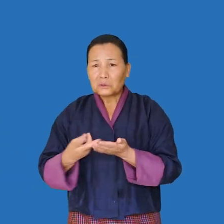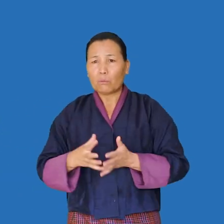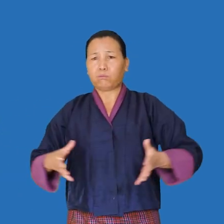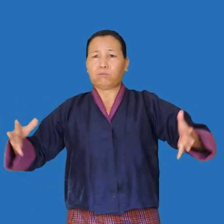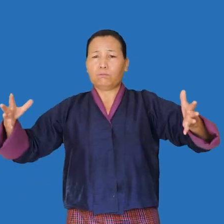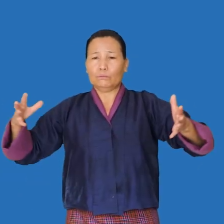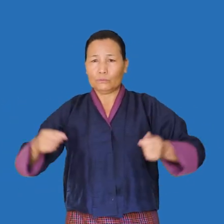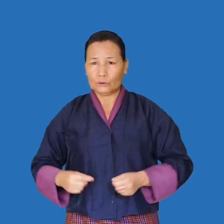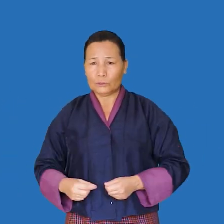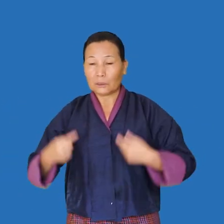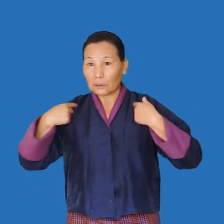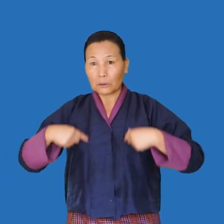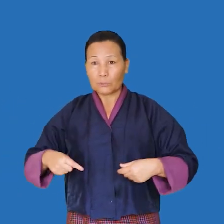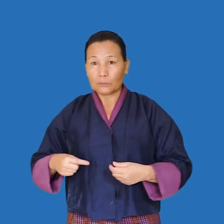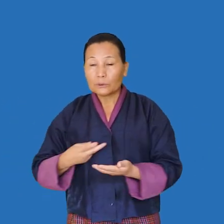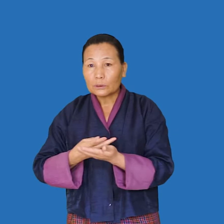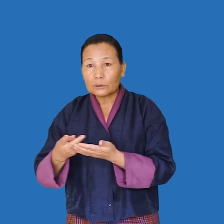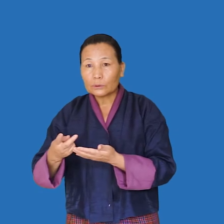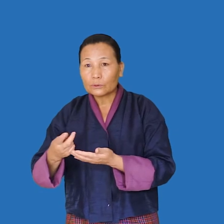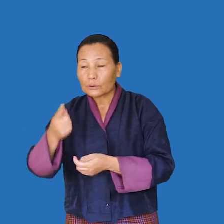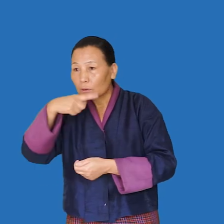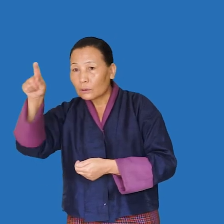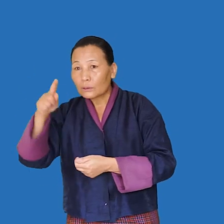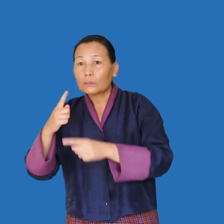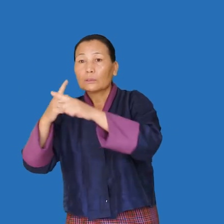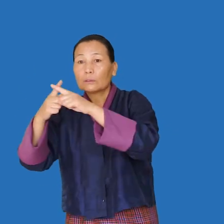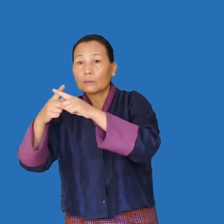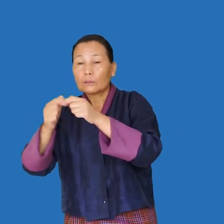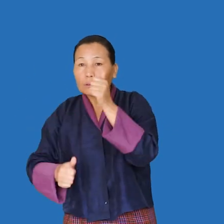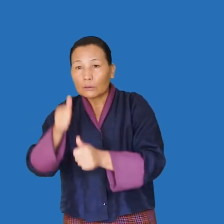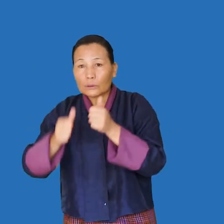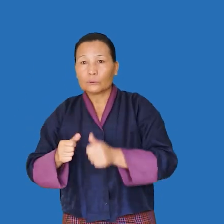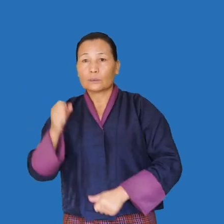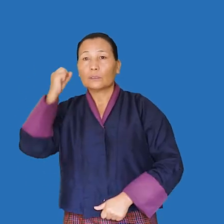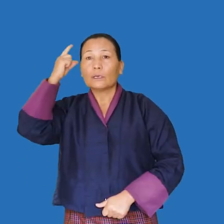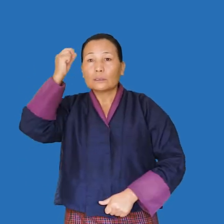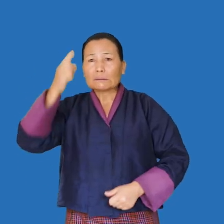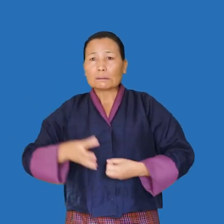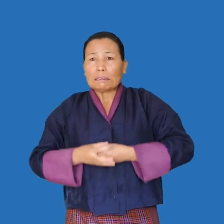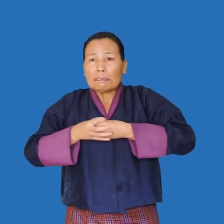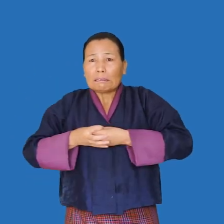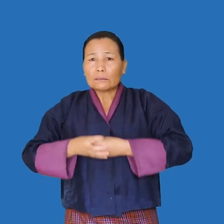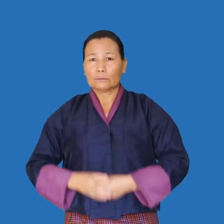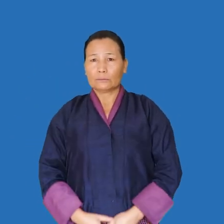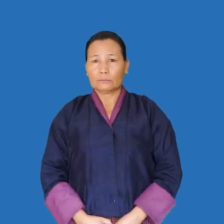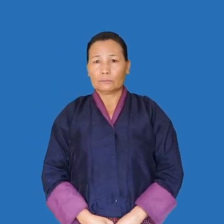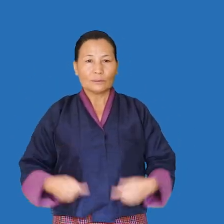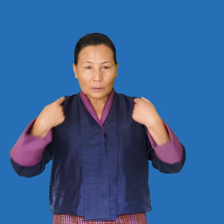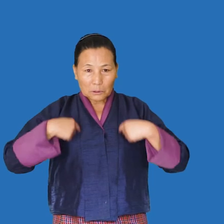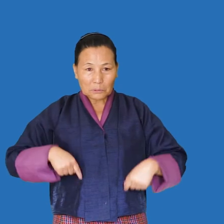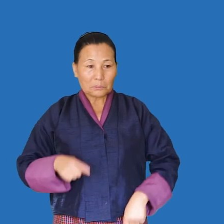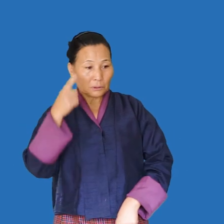spot fake news. It is easy to confuse other kinds of information for news.